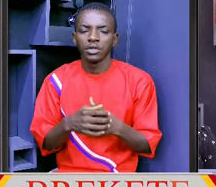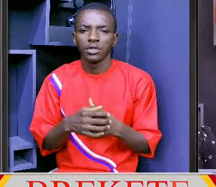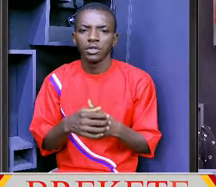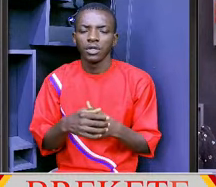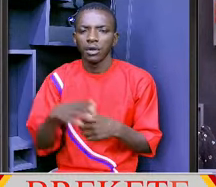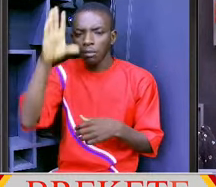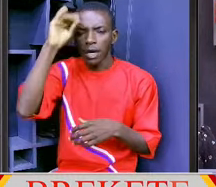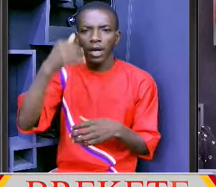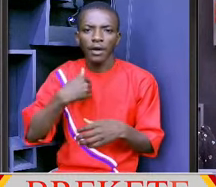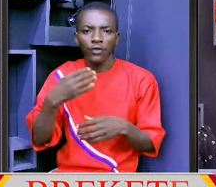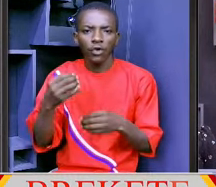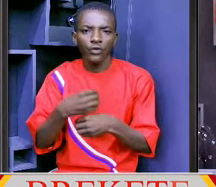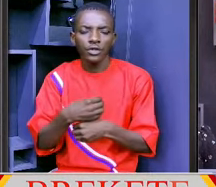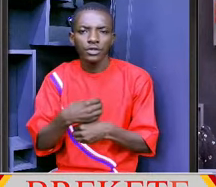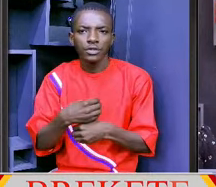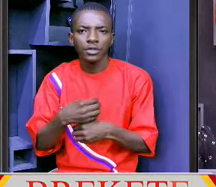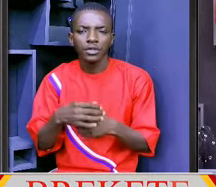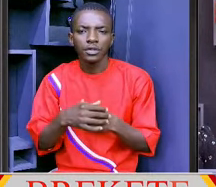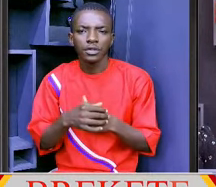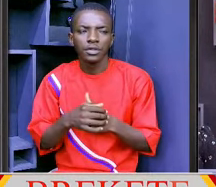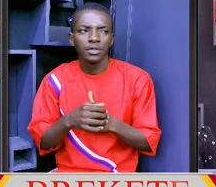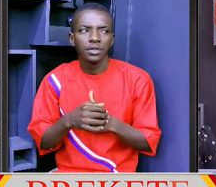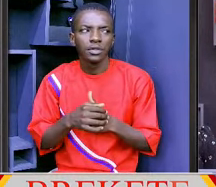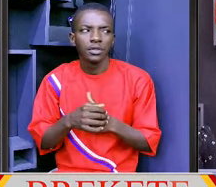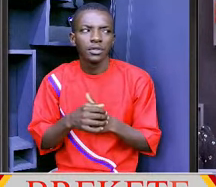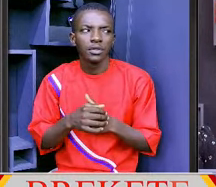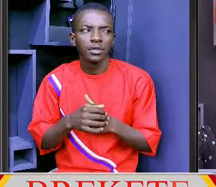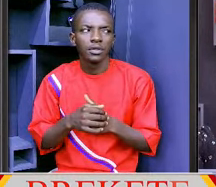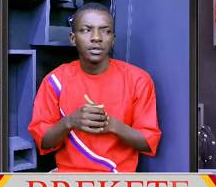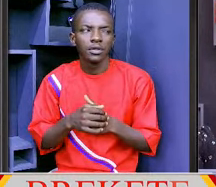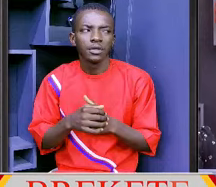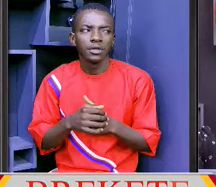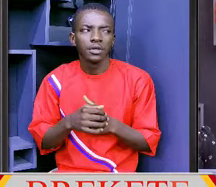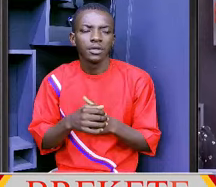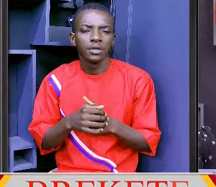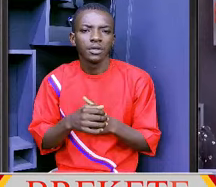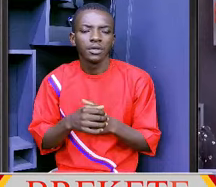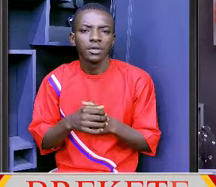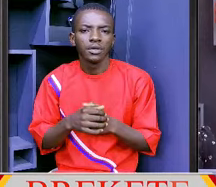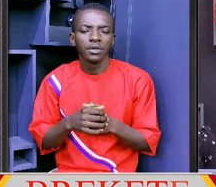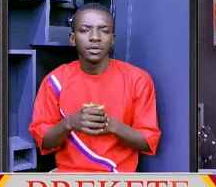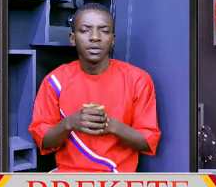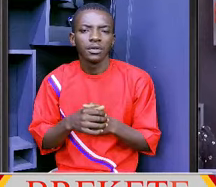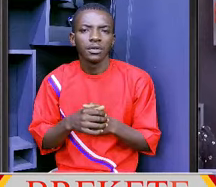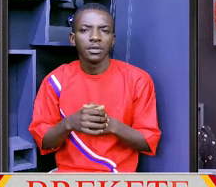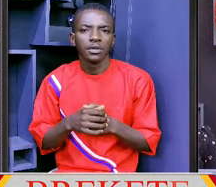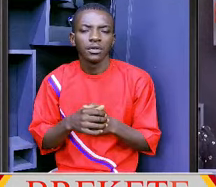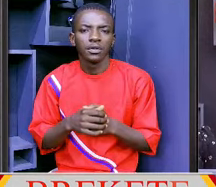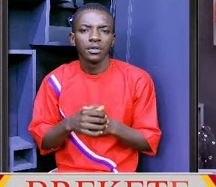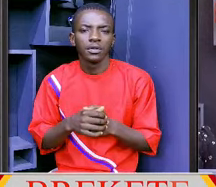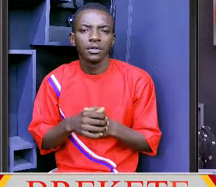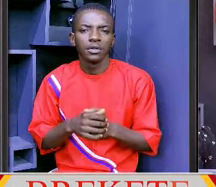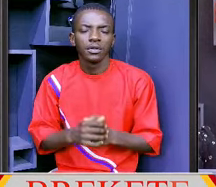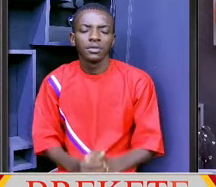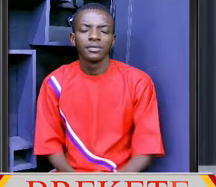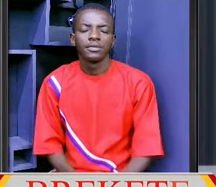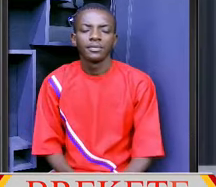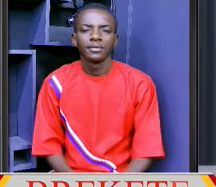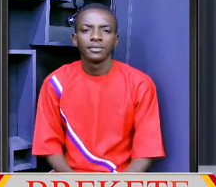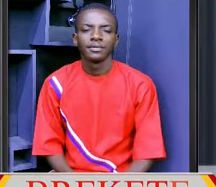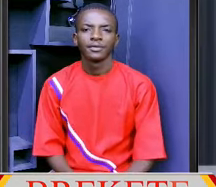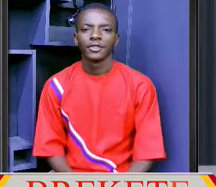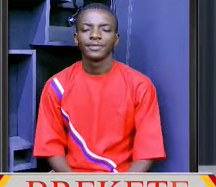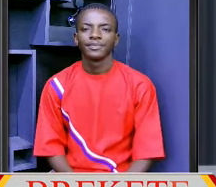The man get office. Hey. Hello.